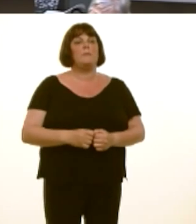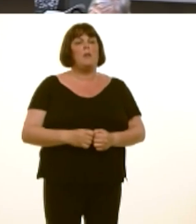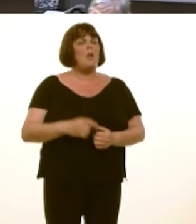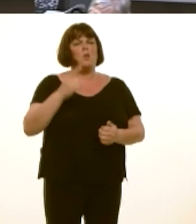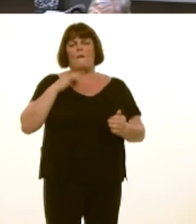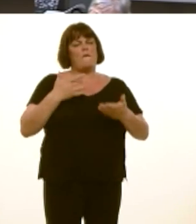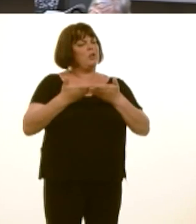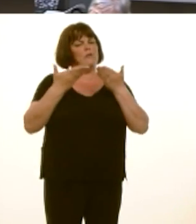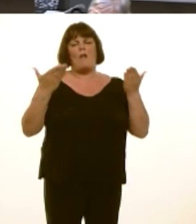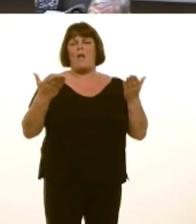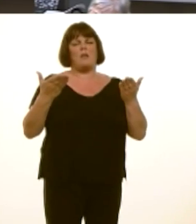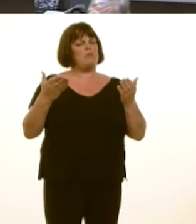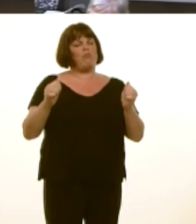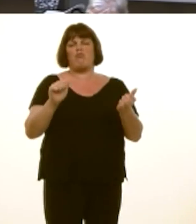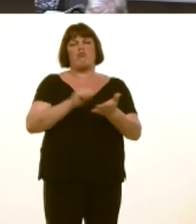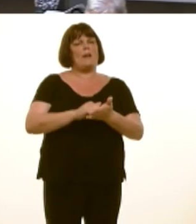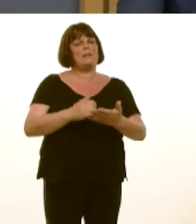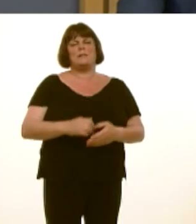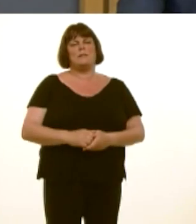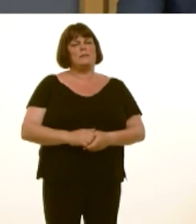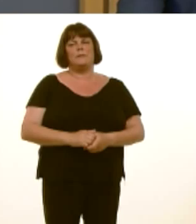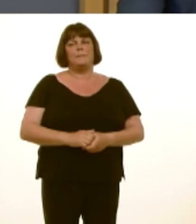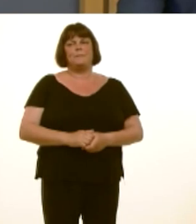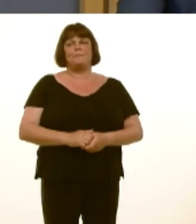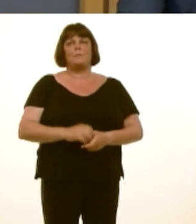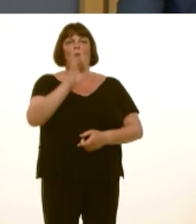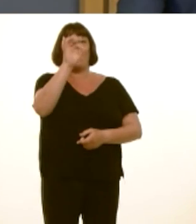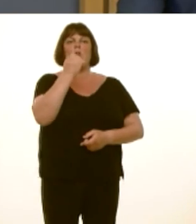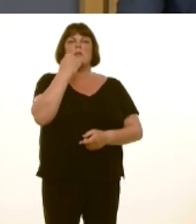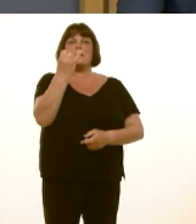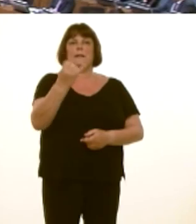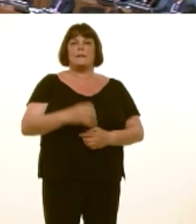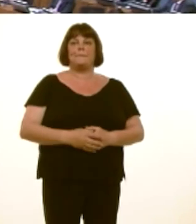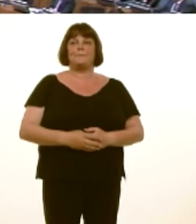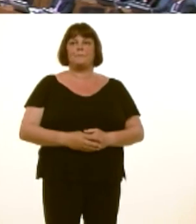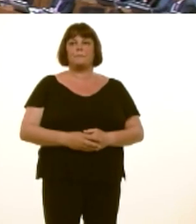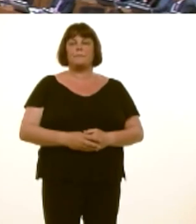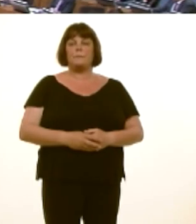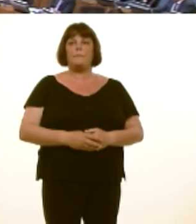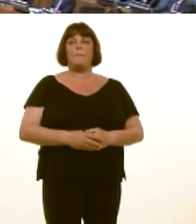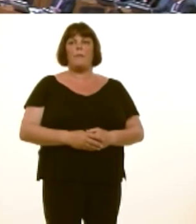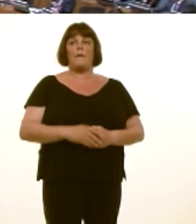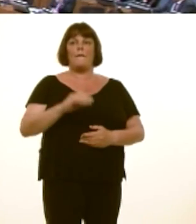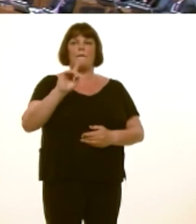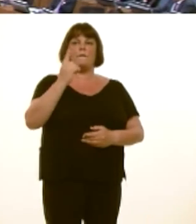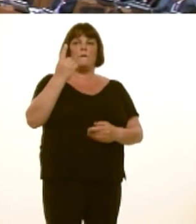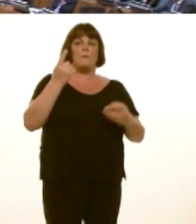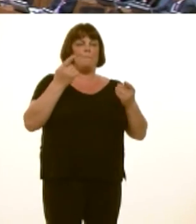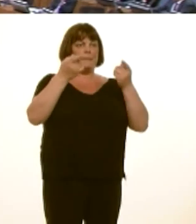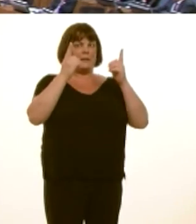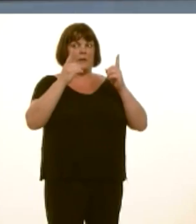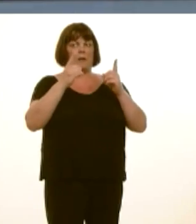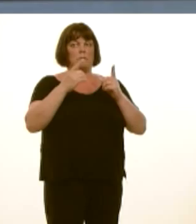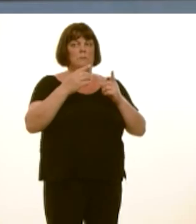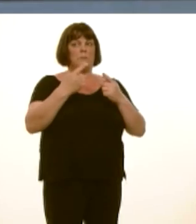unfair, unjust, and above all, that's naive. Question six, Jonathan Saunders. First Minister, will the First Minister